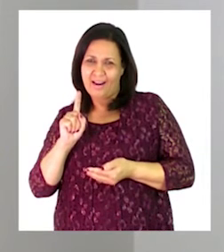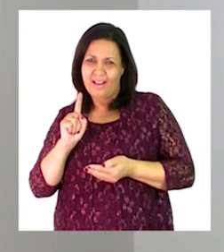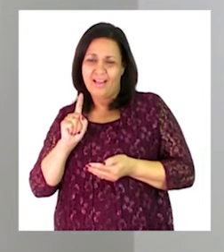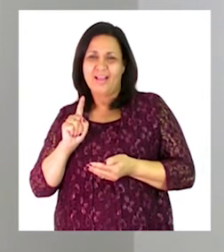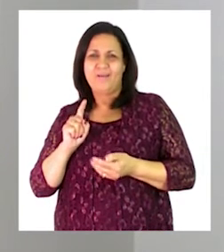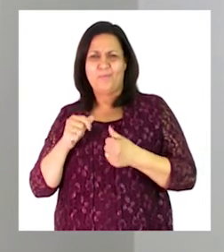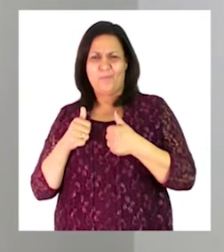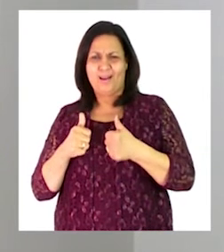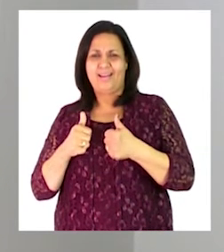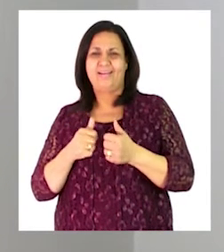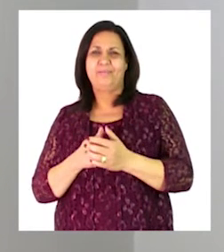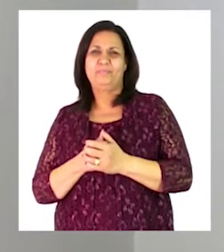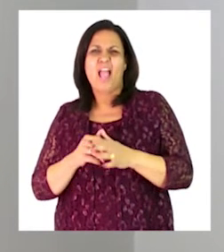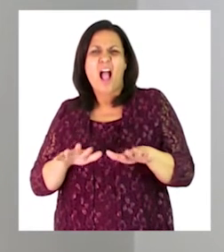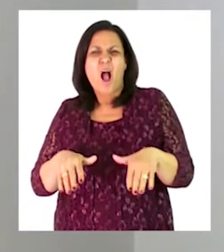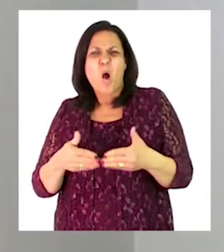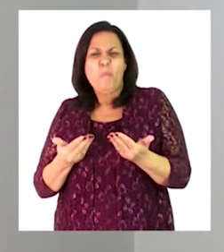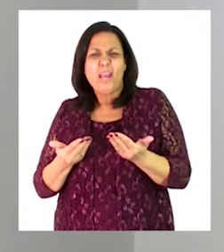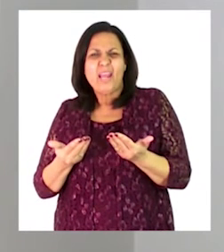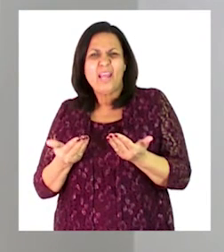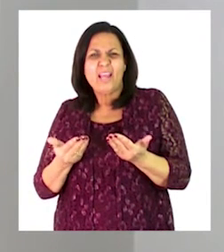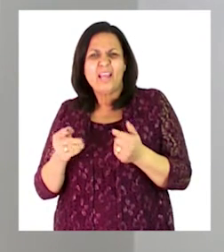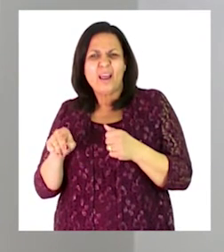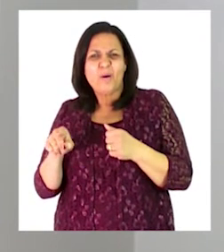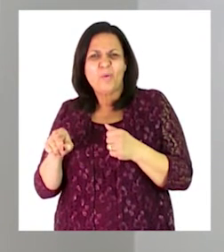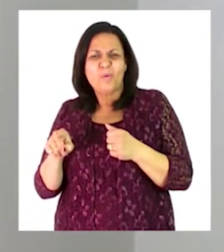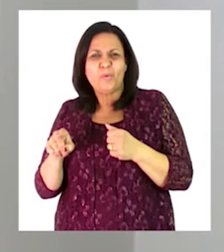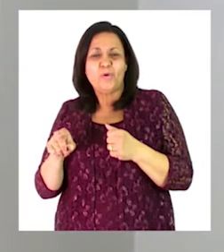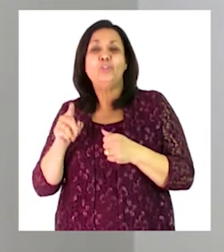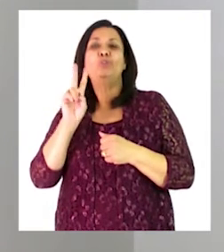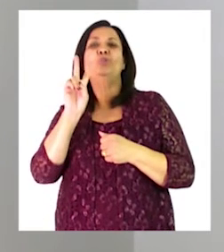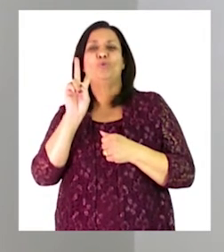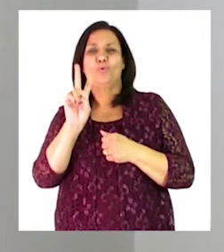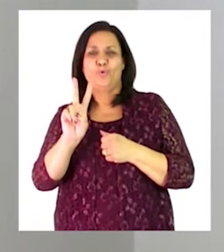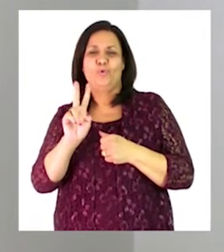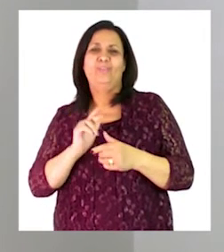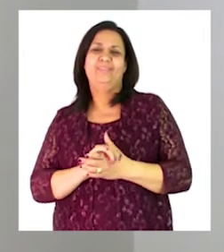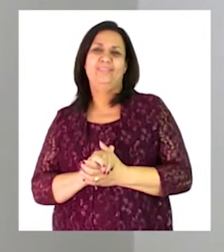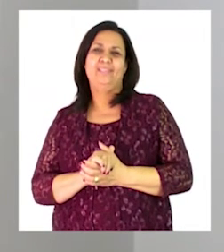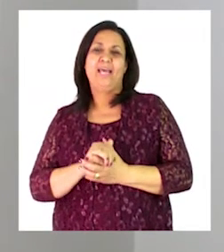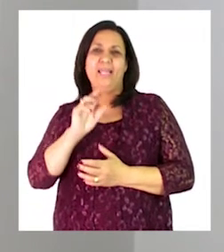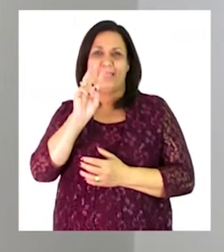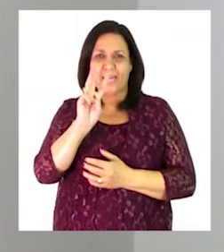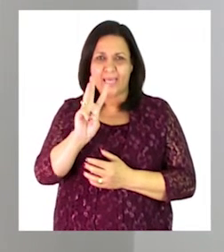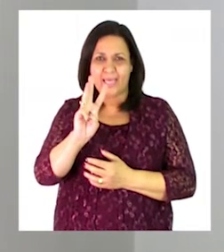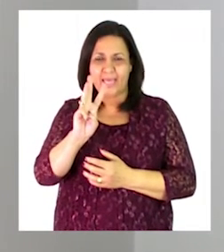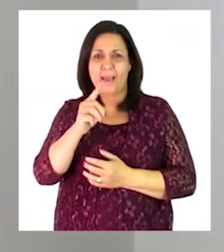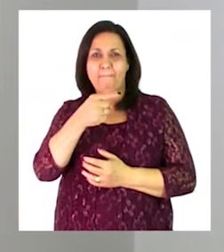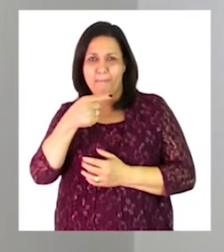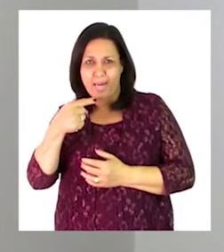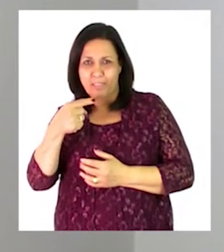Well done. And how many are left? 2. So 3